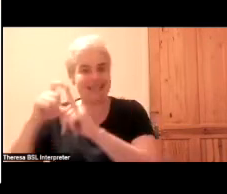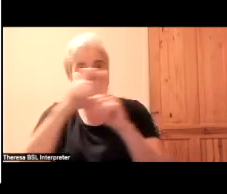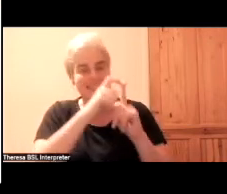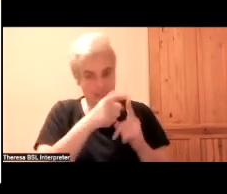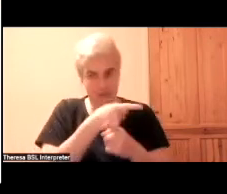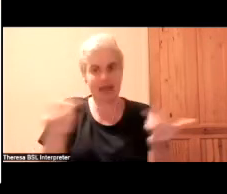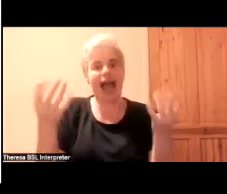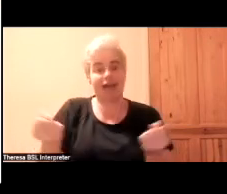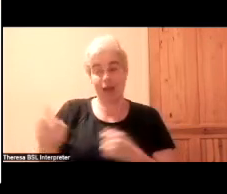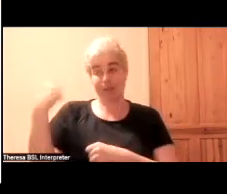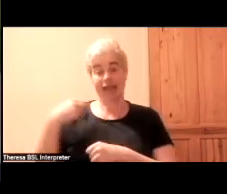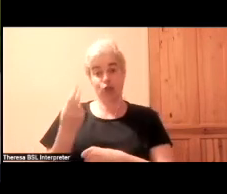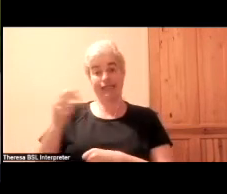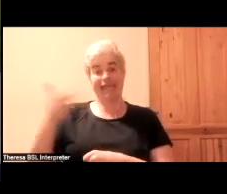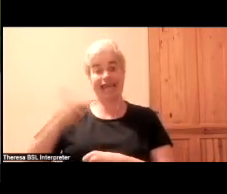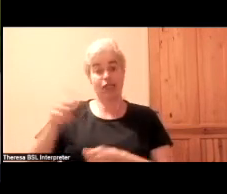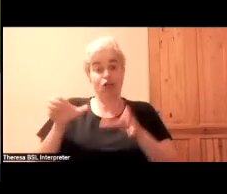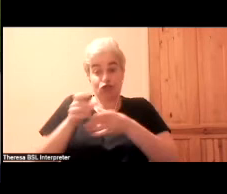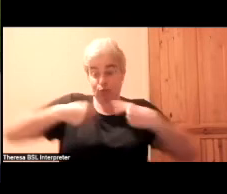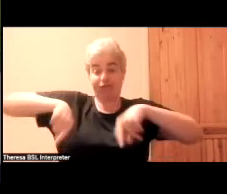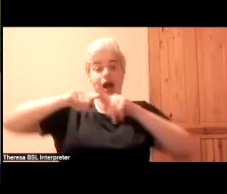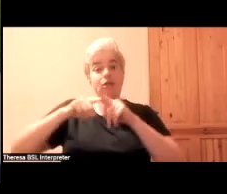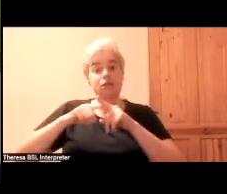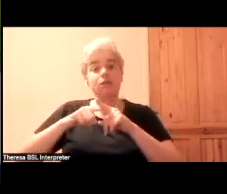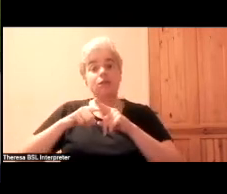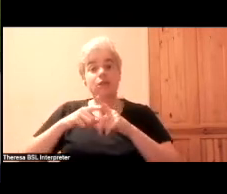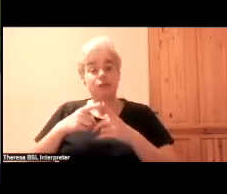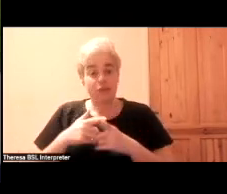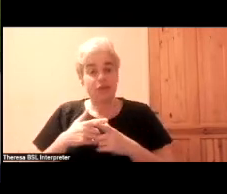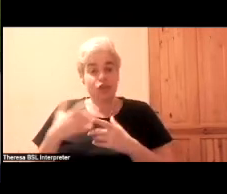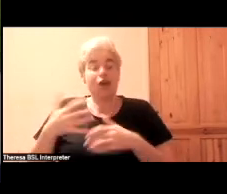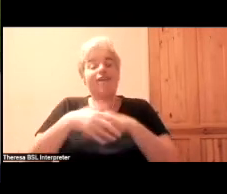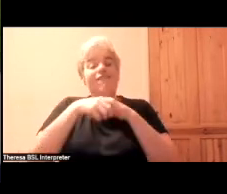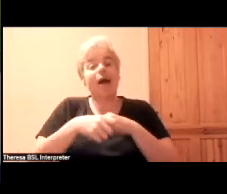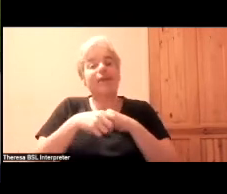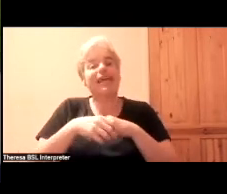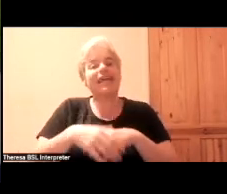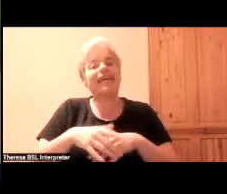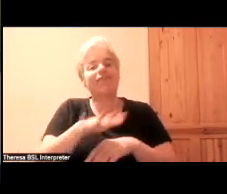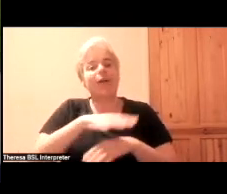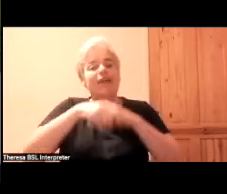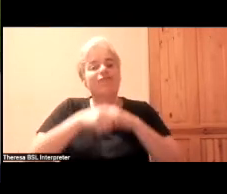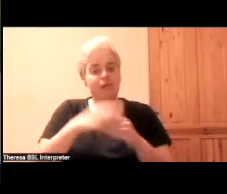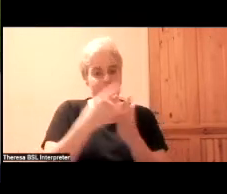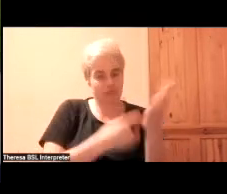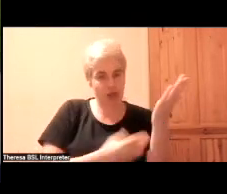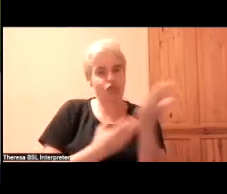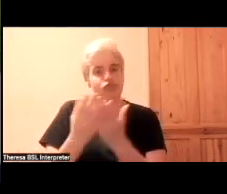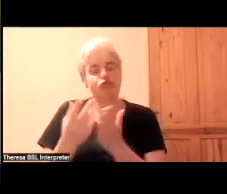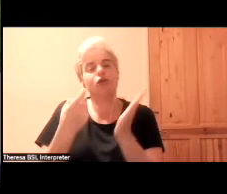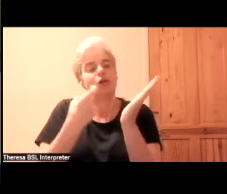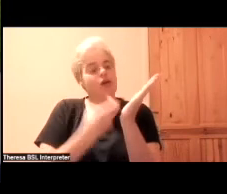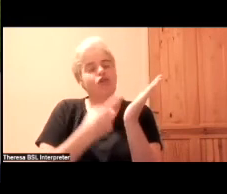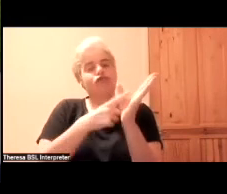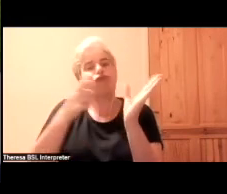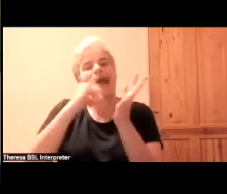Back in 2018, a group of us took a raft of family-friendly policies through RACS, the